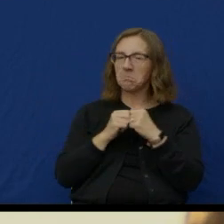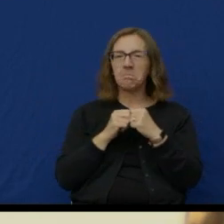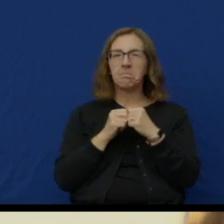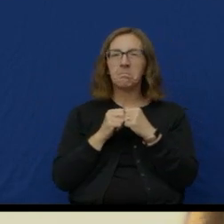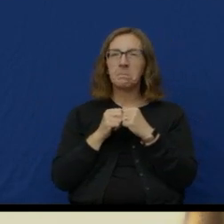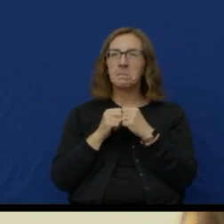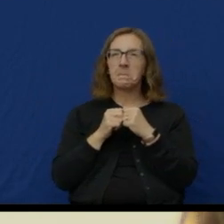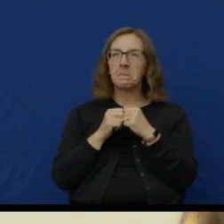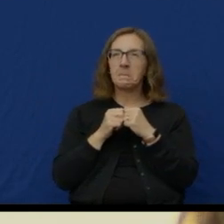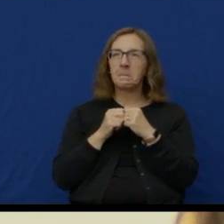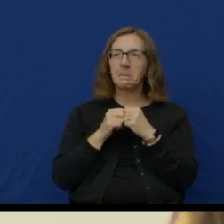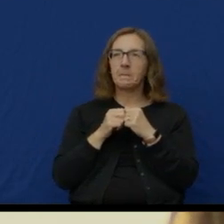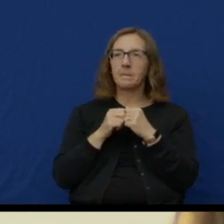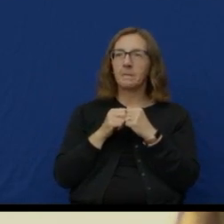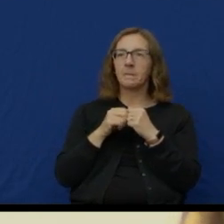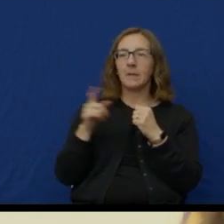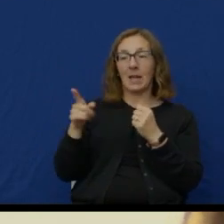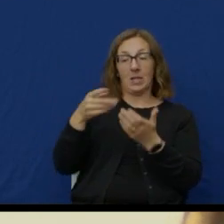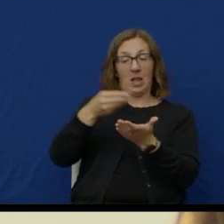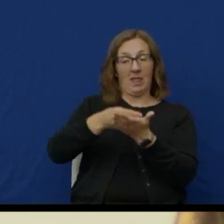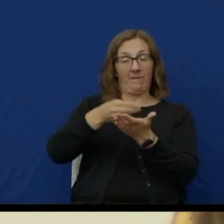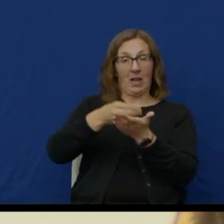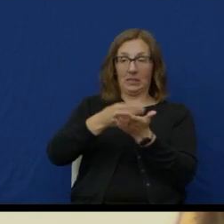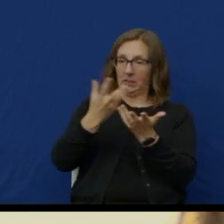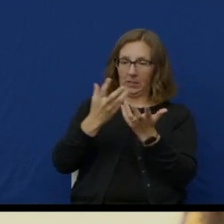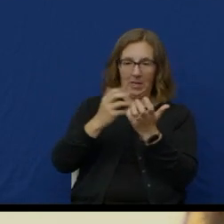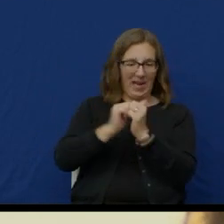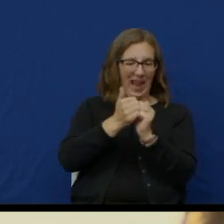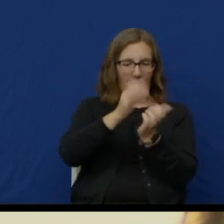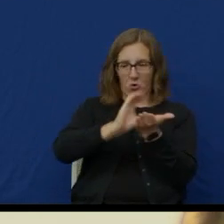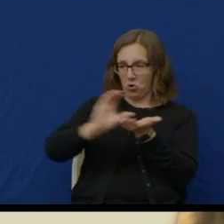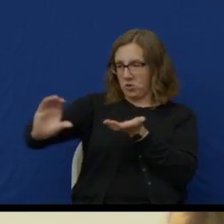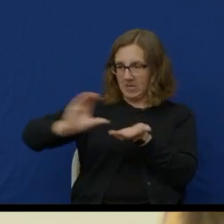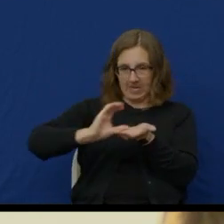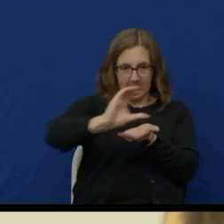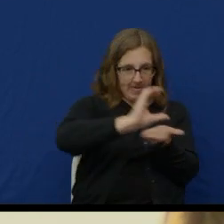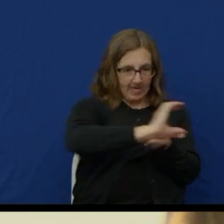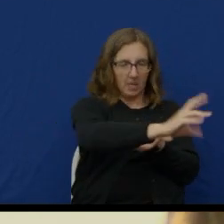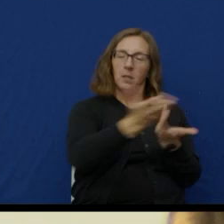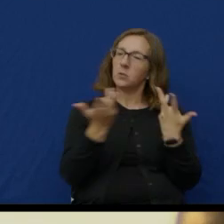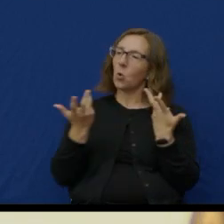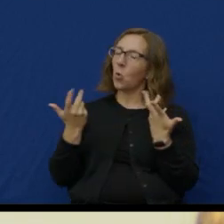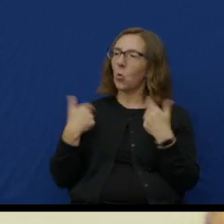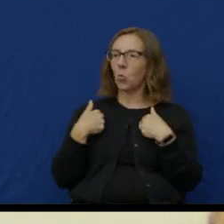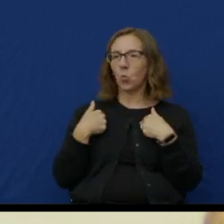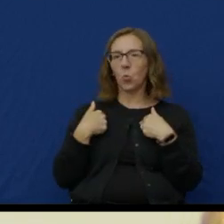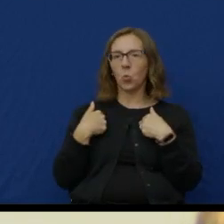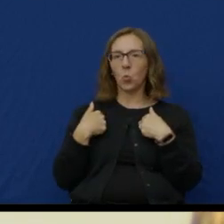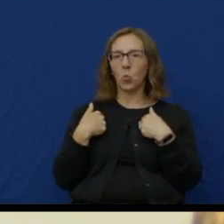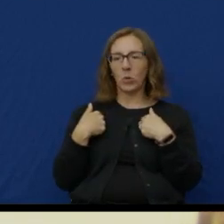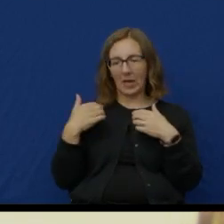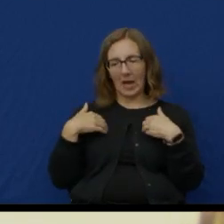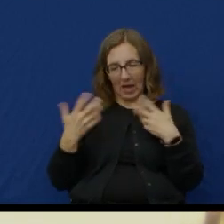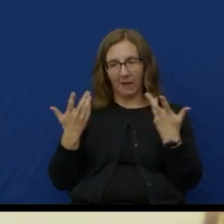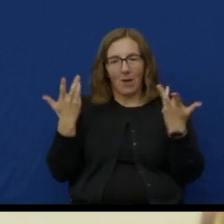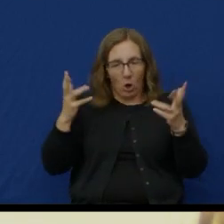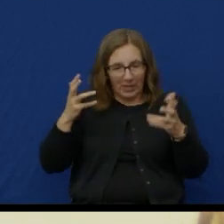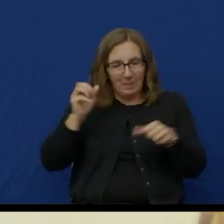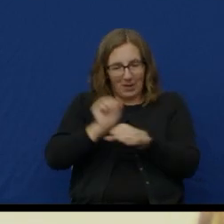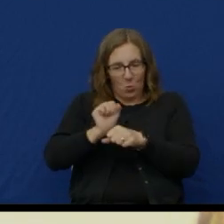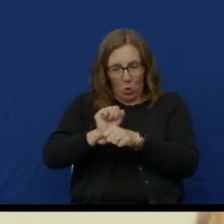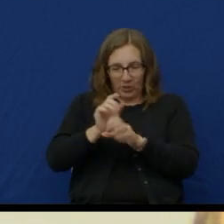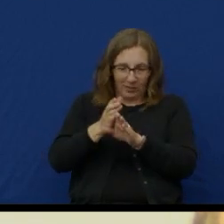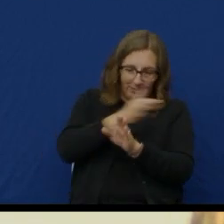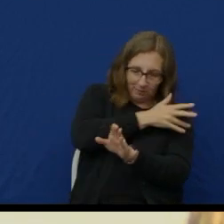and the Read to Succeed funds that have been allocated. So we've been moving in those two specific directions, just as